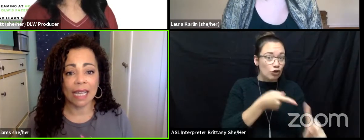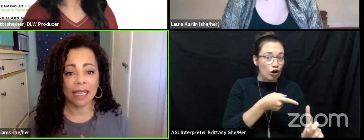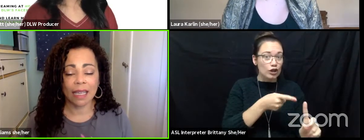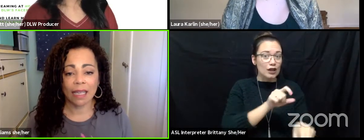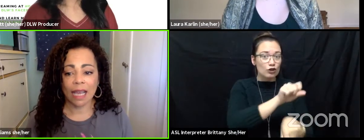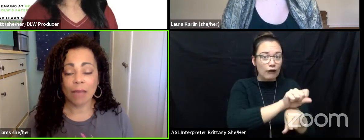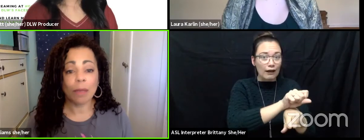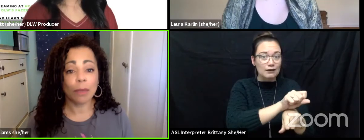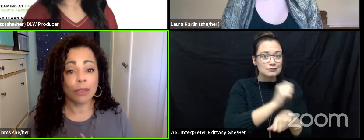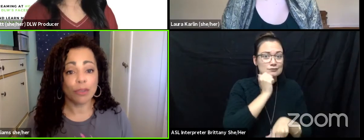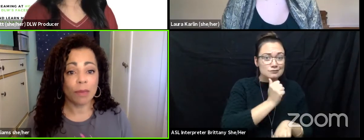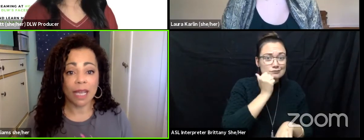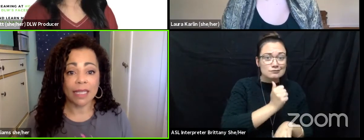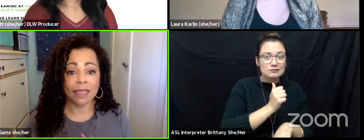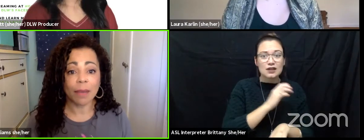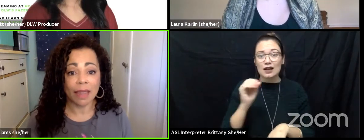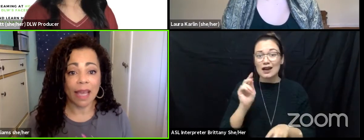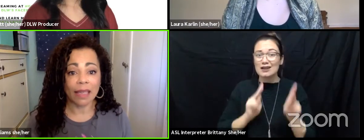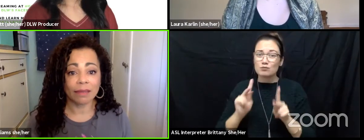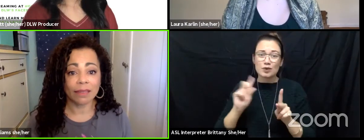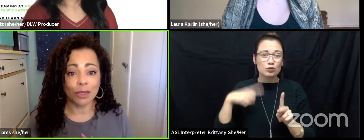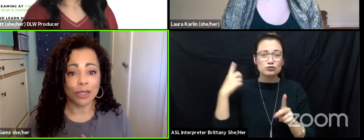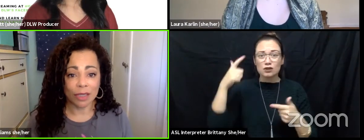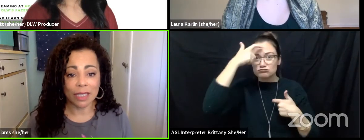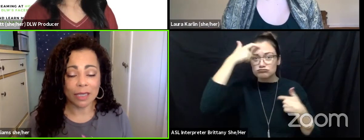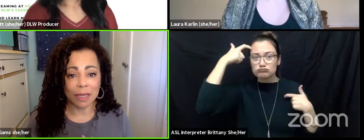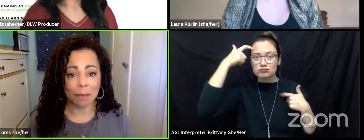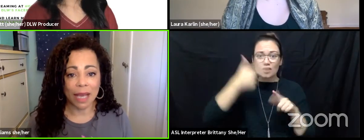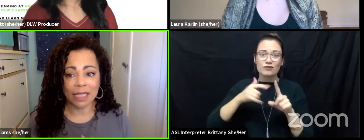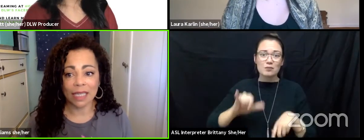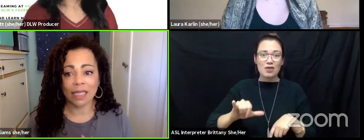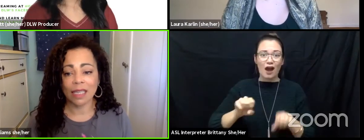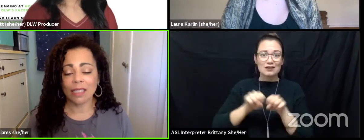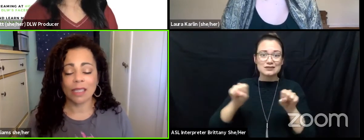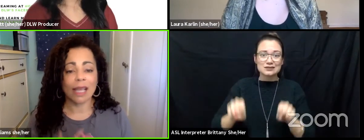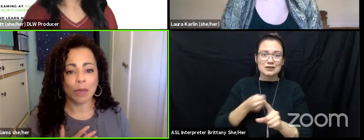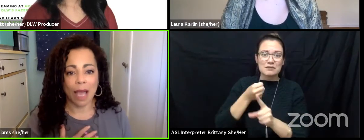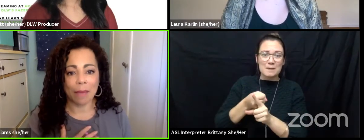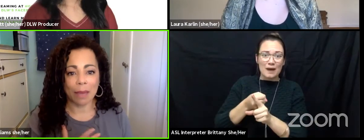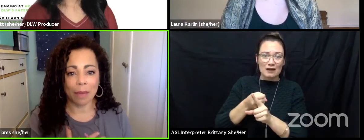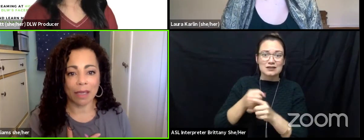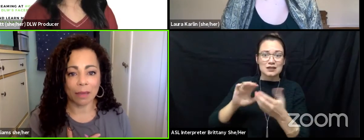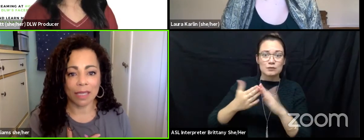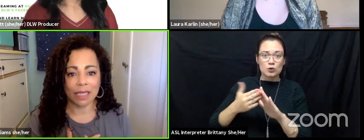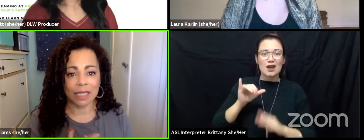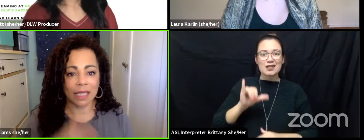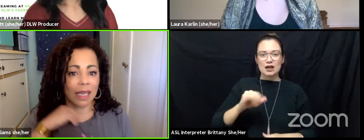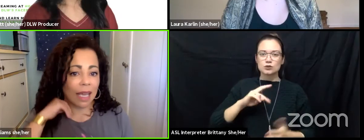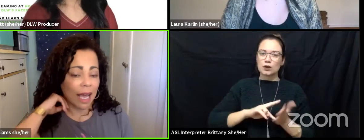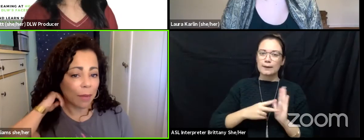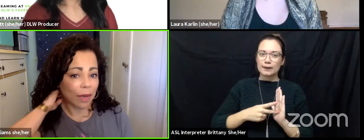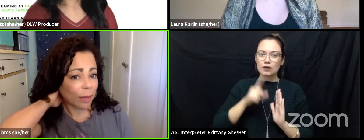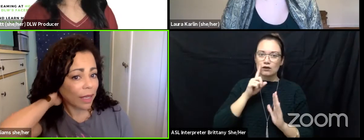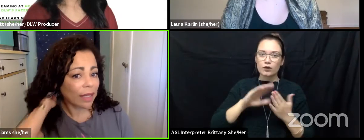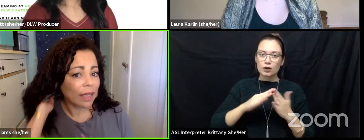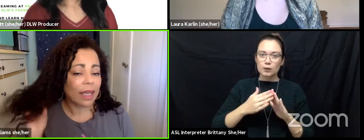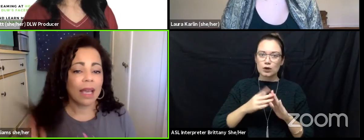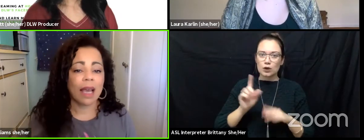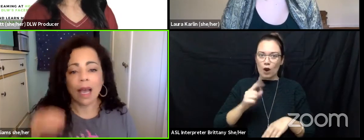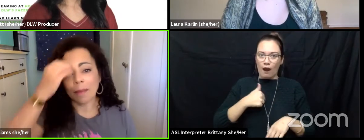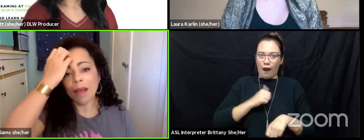daily, and people who are traumatized by that are also systems impacted. So that's what I mean by the communities that I work